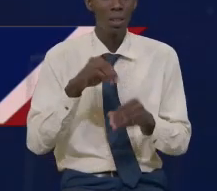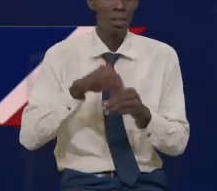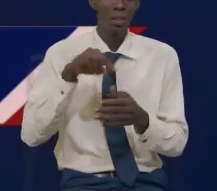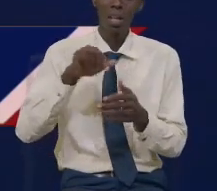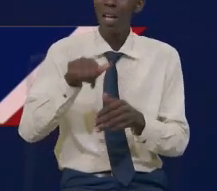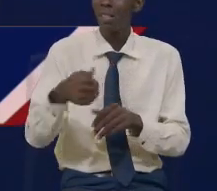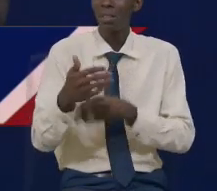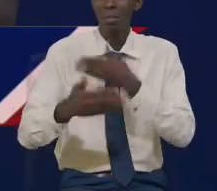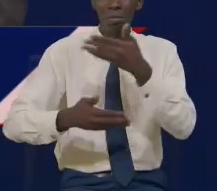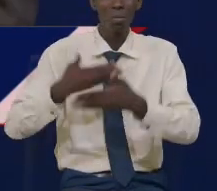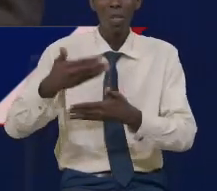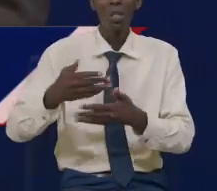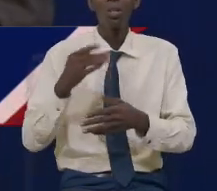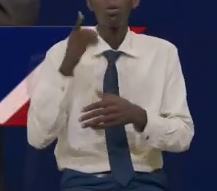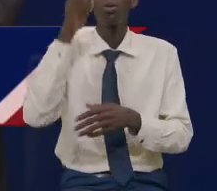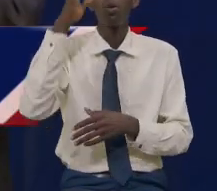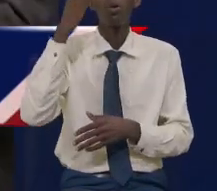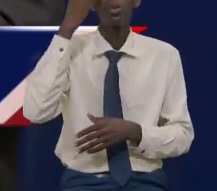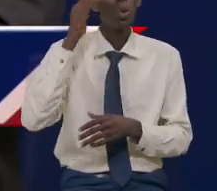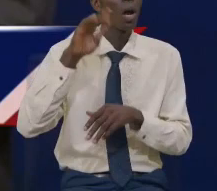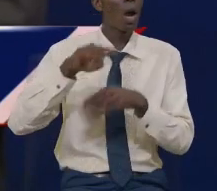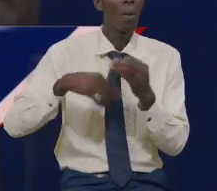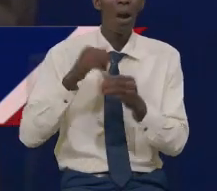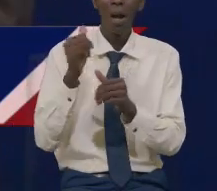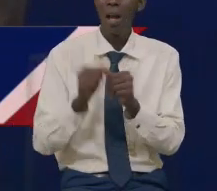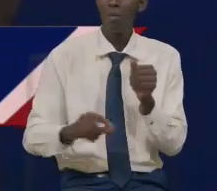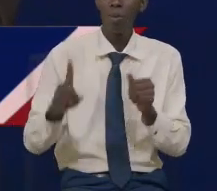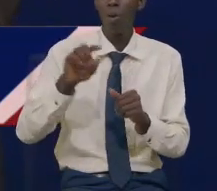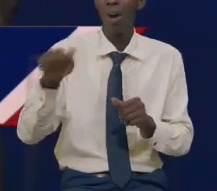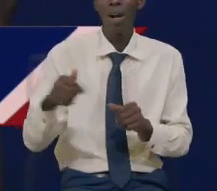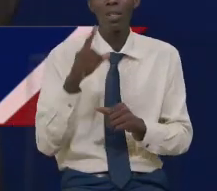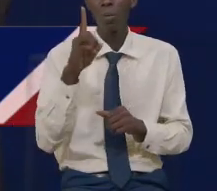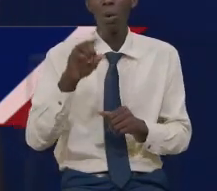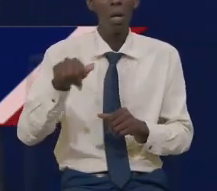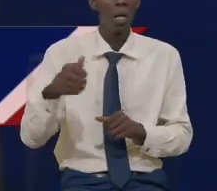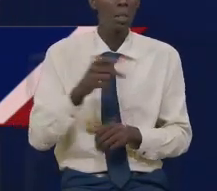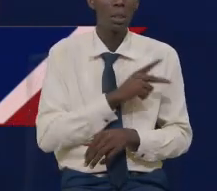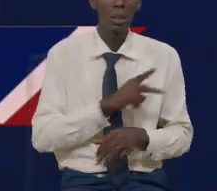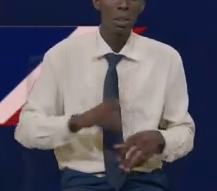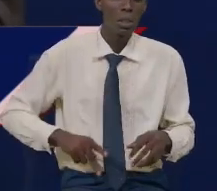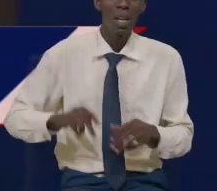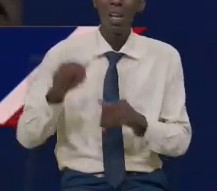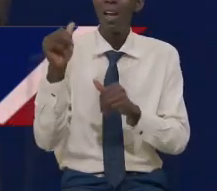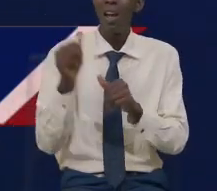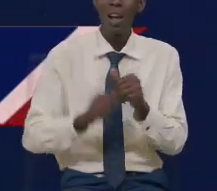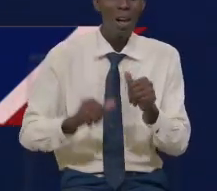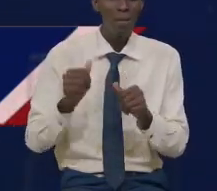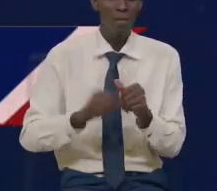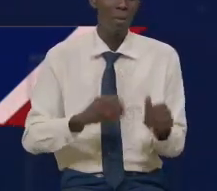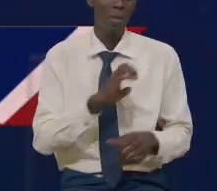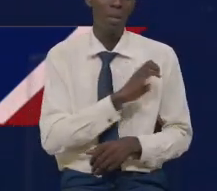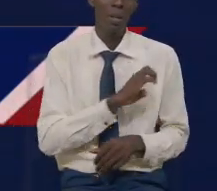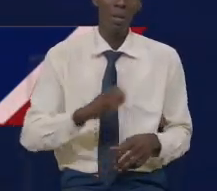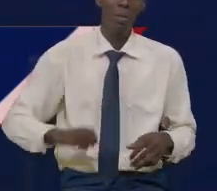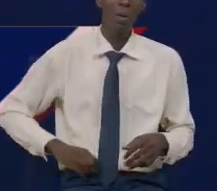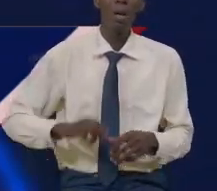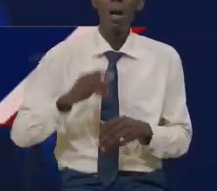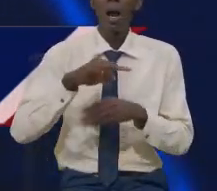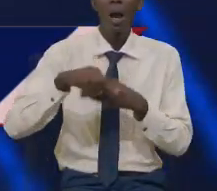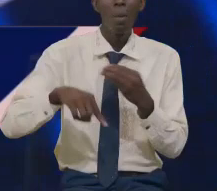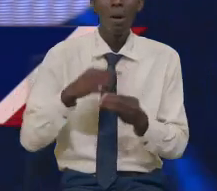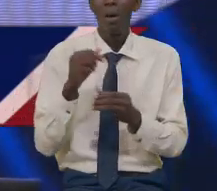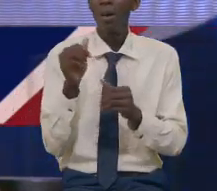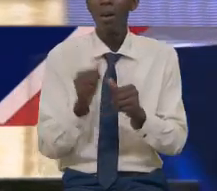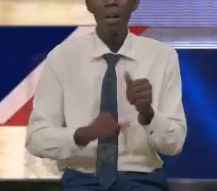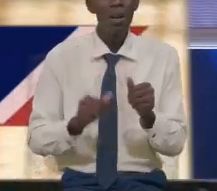knows about everyone, about every king, about every emperor, about everyone